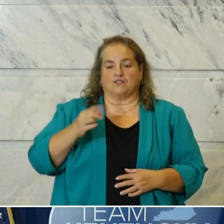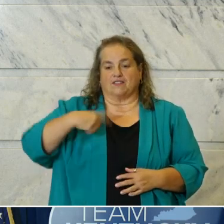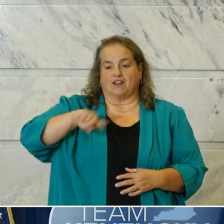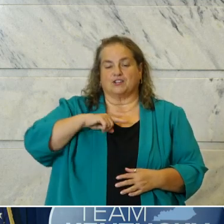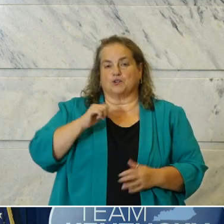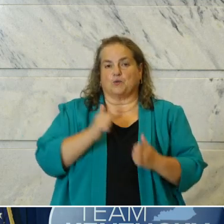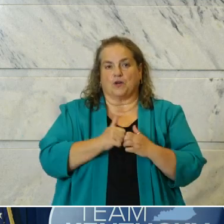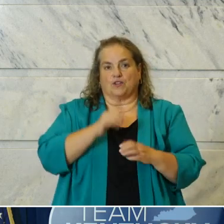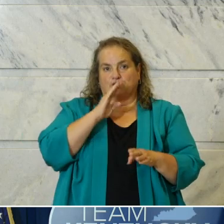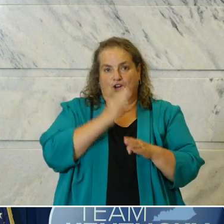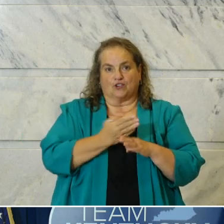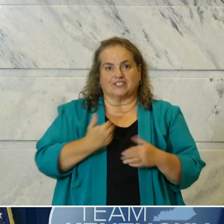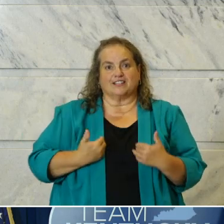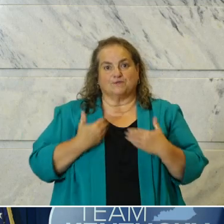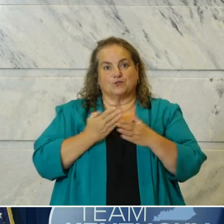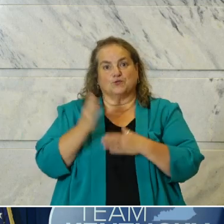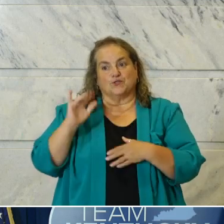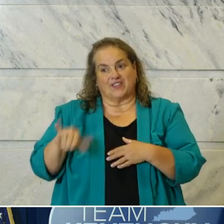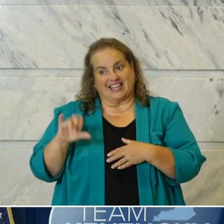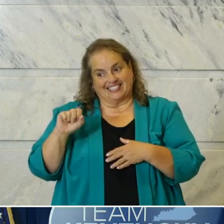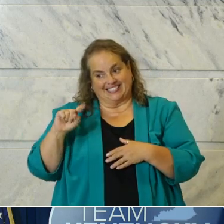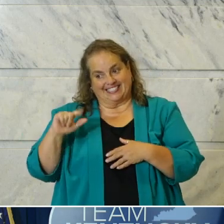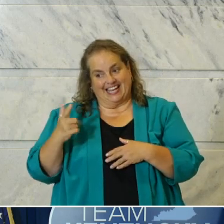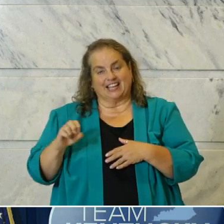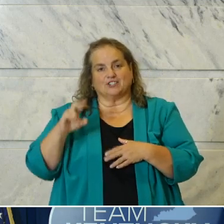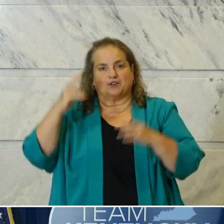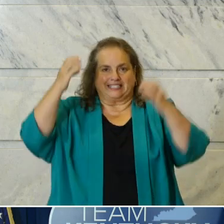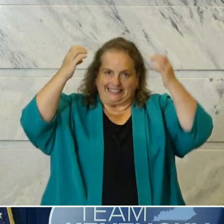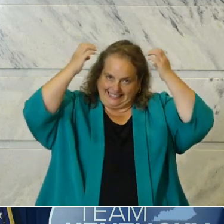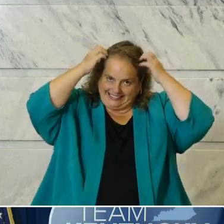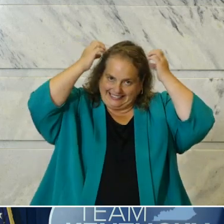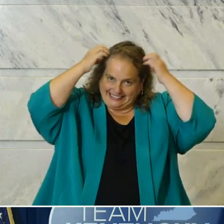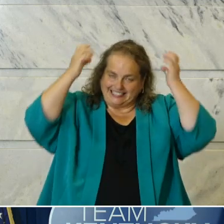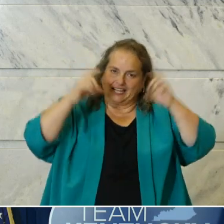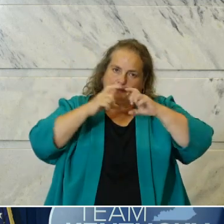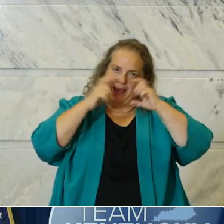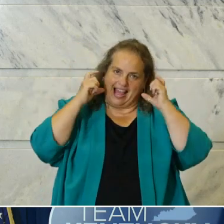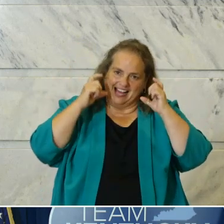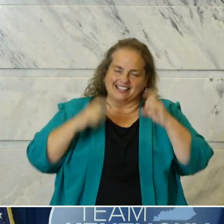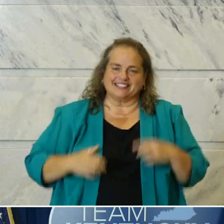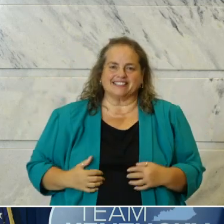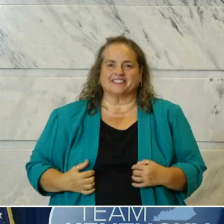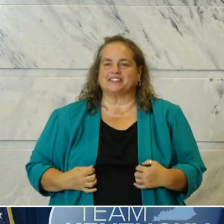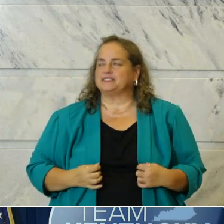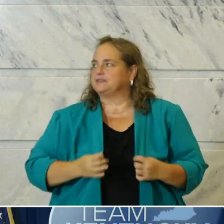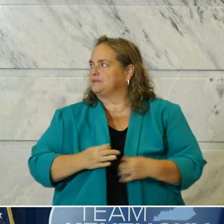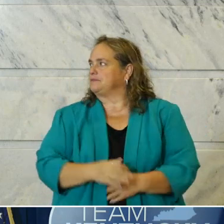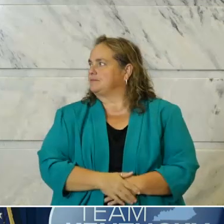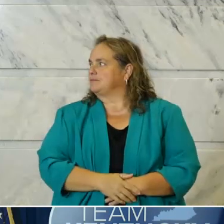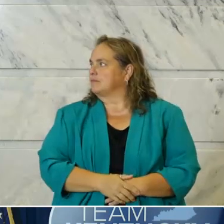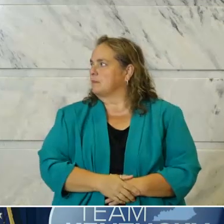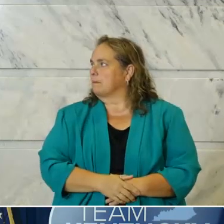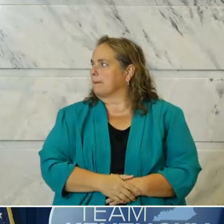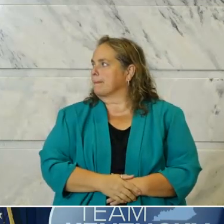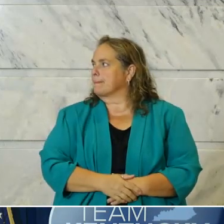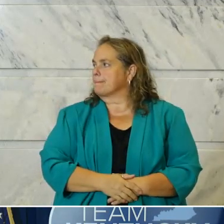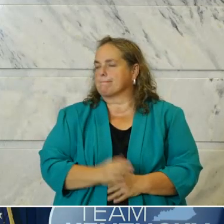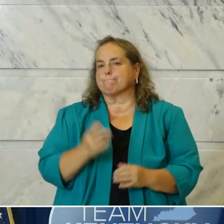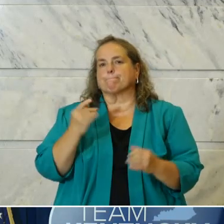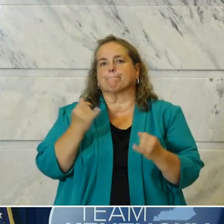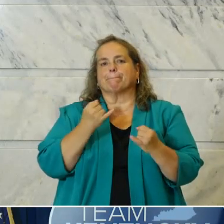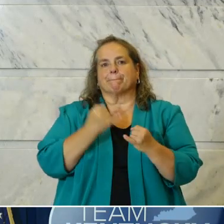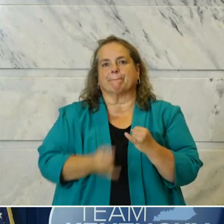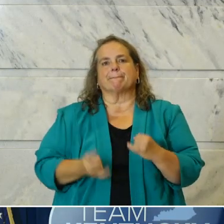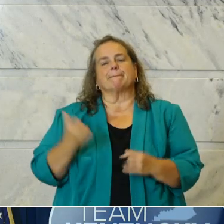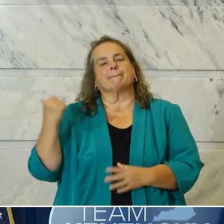through this stage and can name every single princess on that mask. And last, it's just pretty